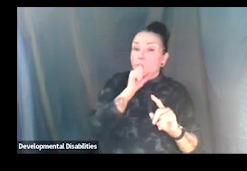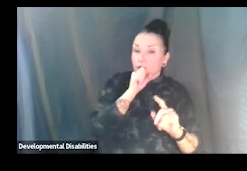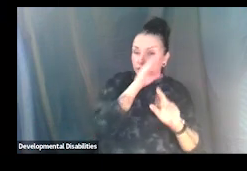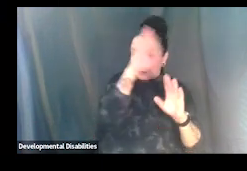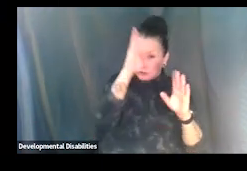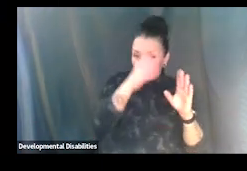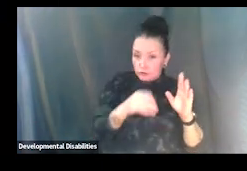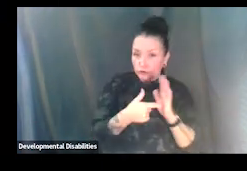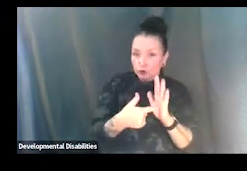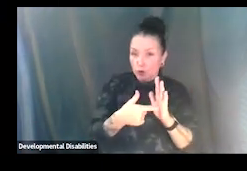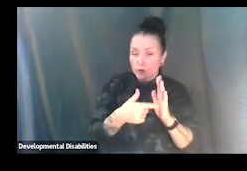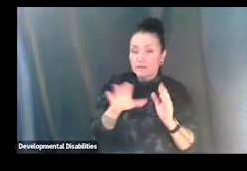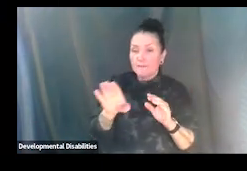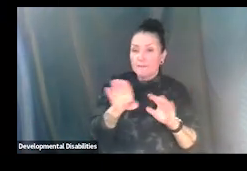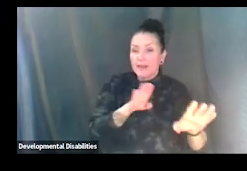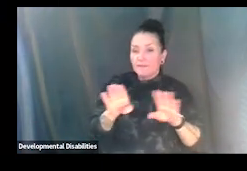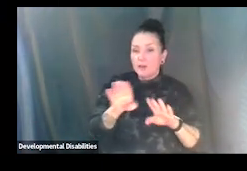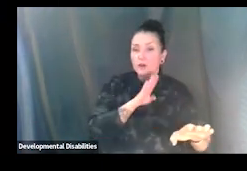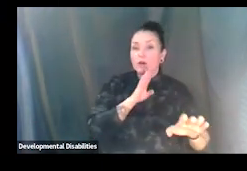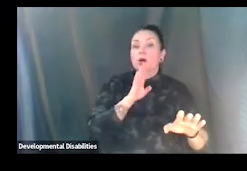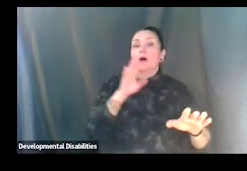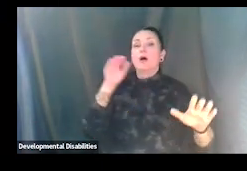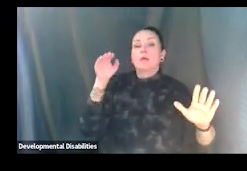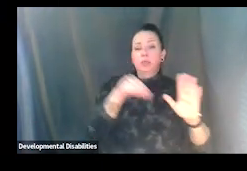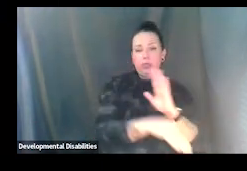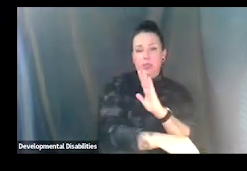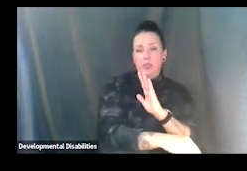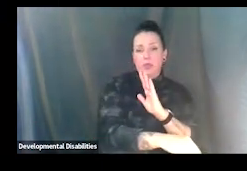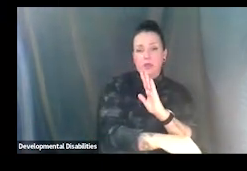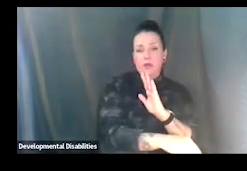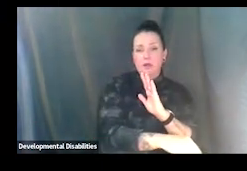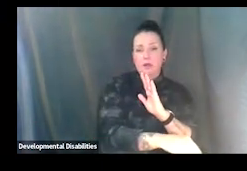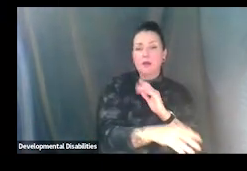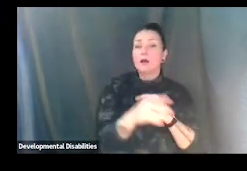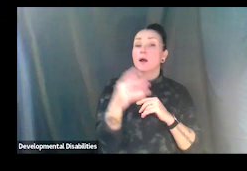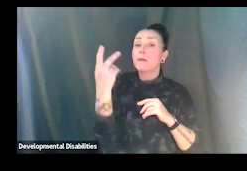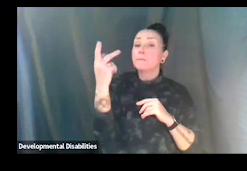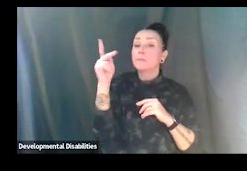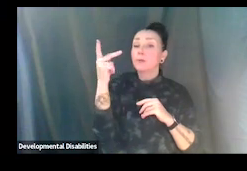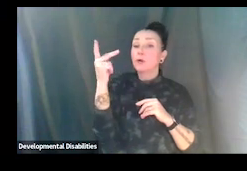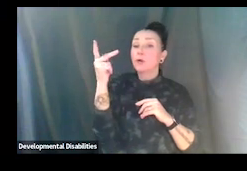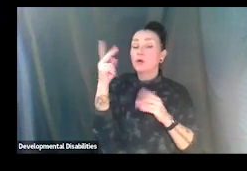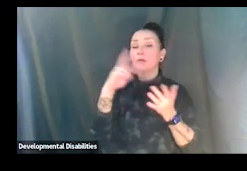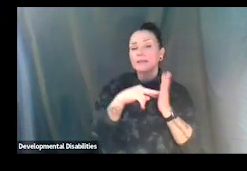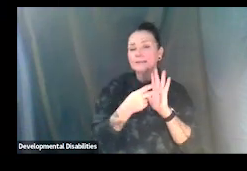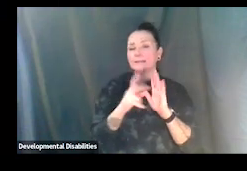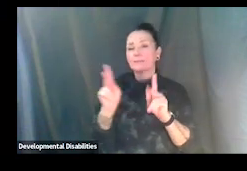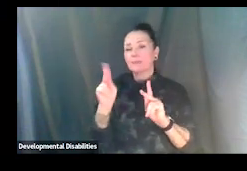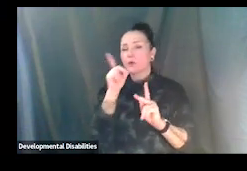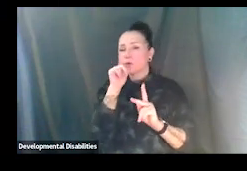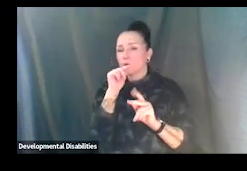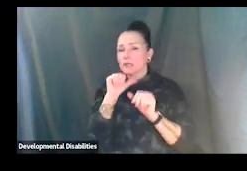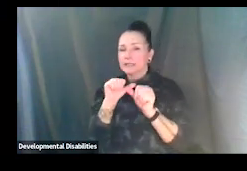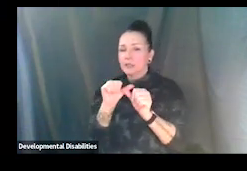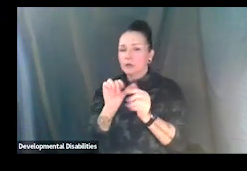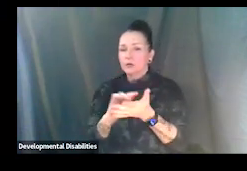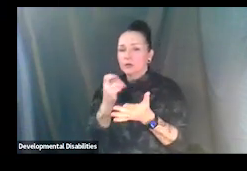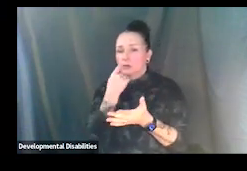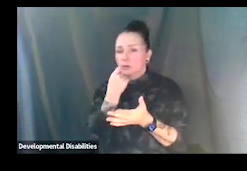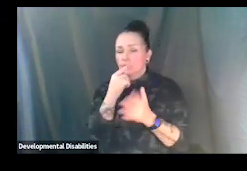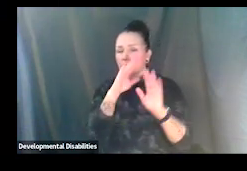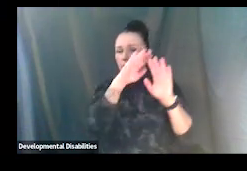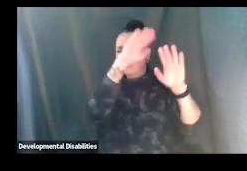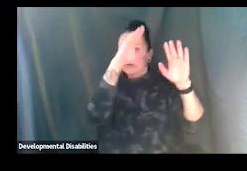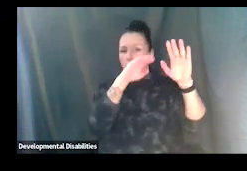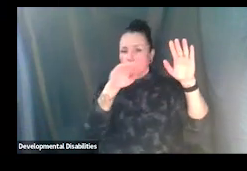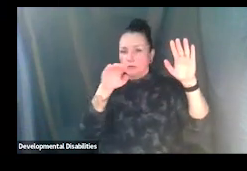people in purple and the risperidone, their behavior remained pretty similar. So most of them continued to take the medicine. And hadn't had a